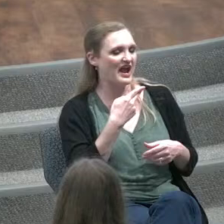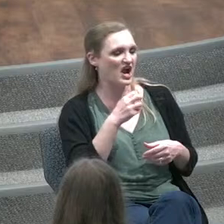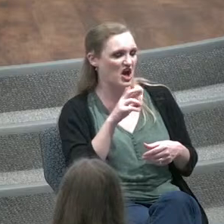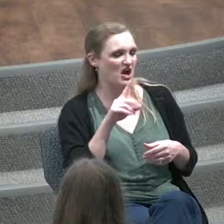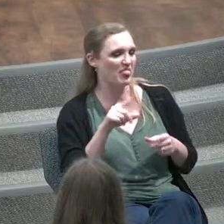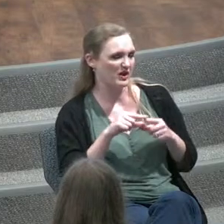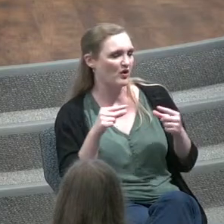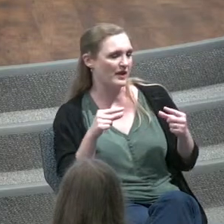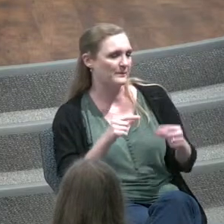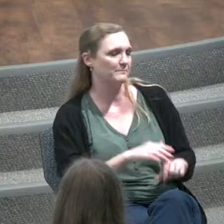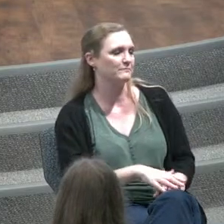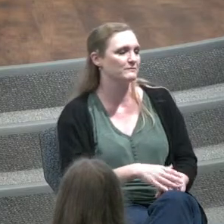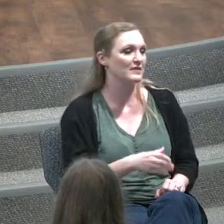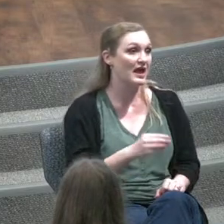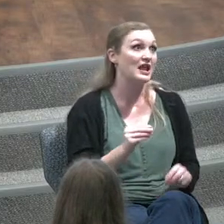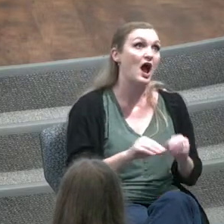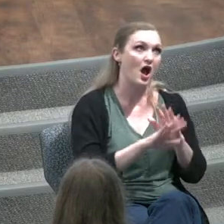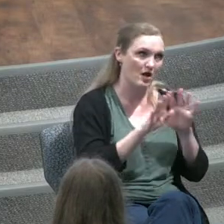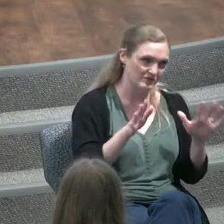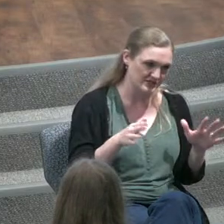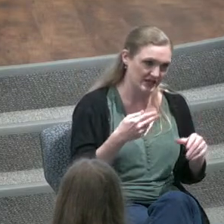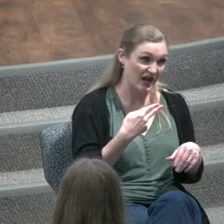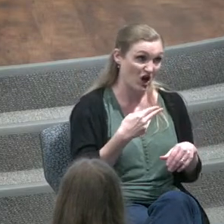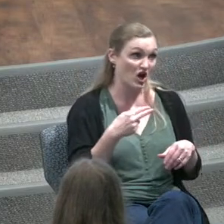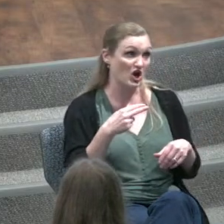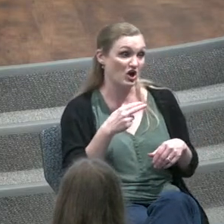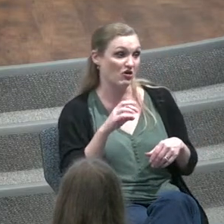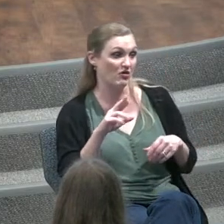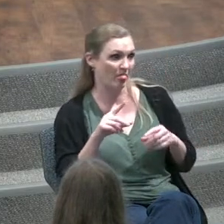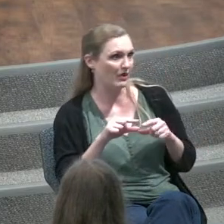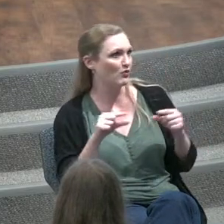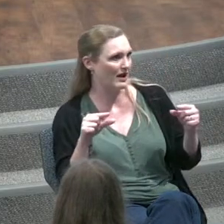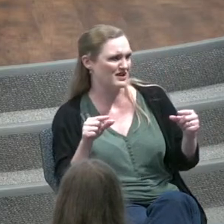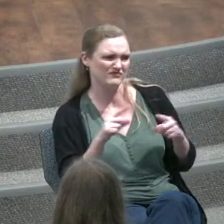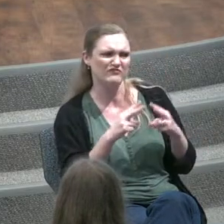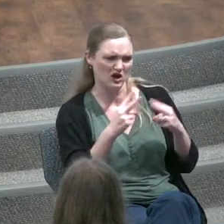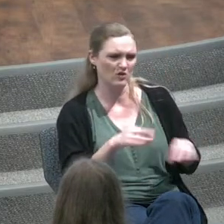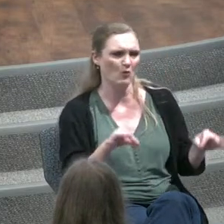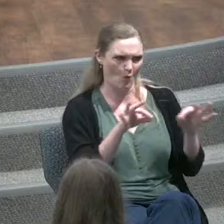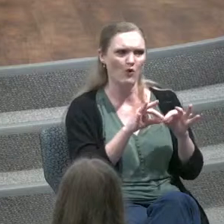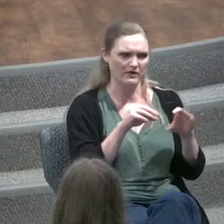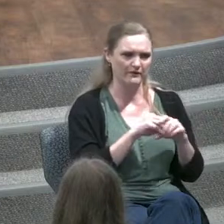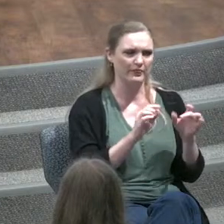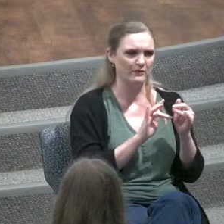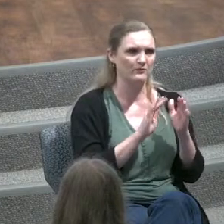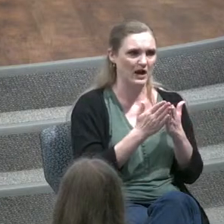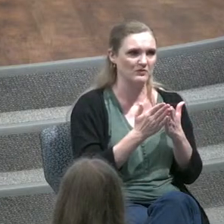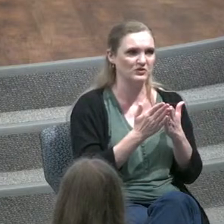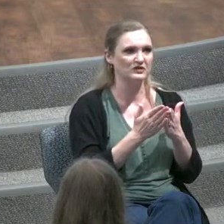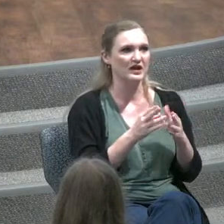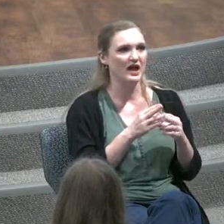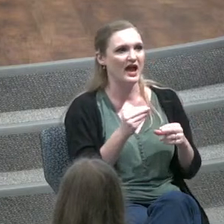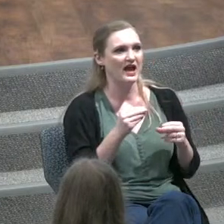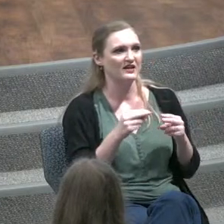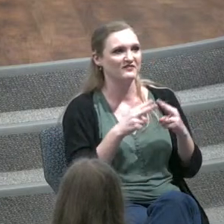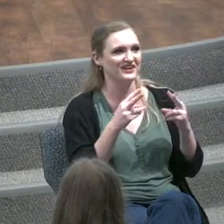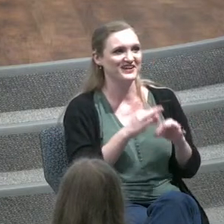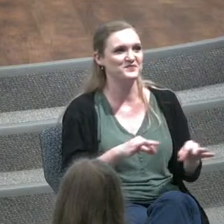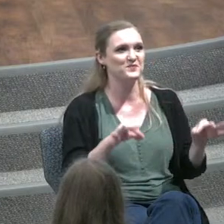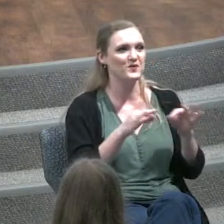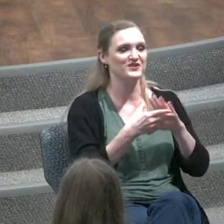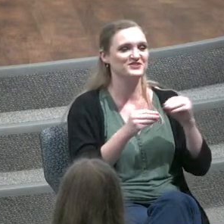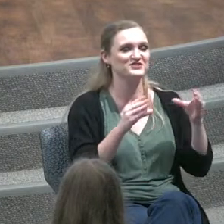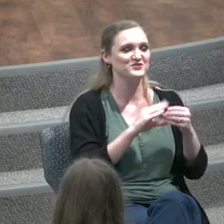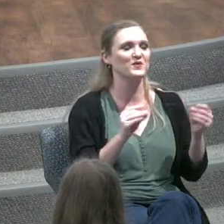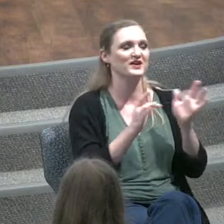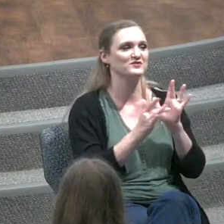Great. And obviously Herod the Great is very significant to the narrative of Scripture and very significant to the